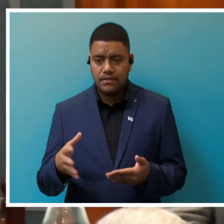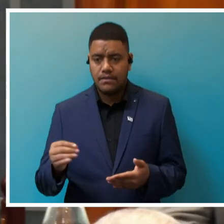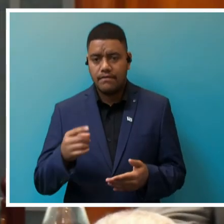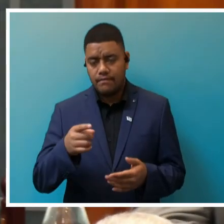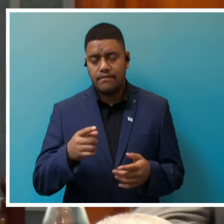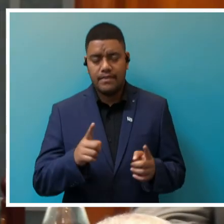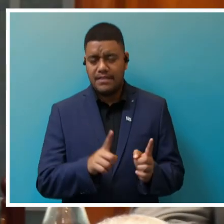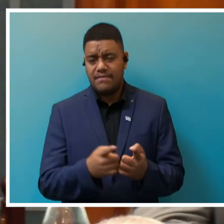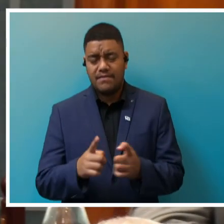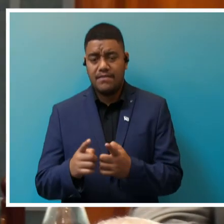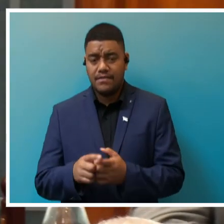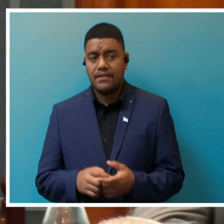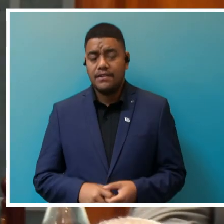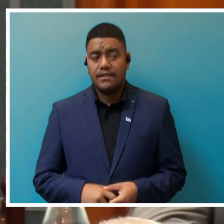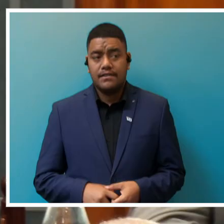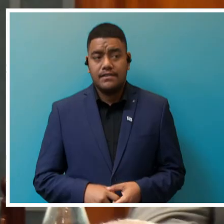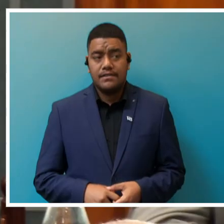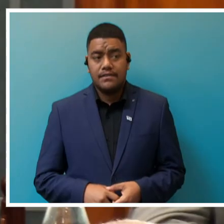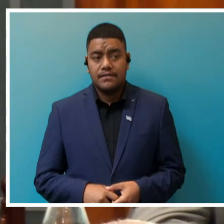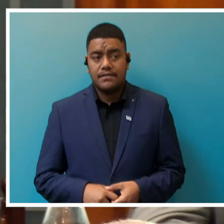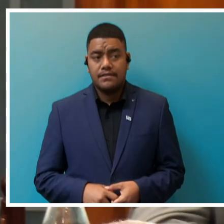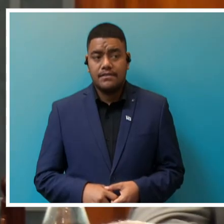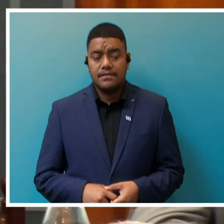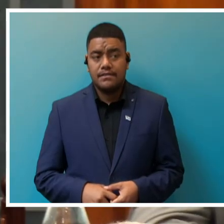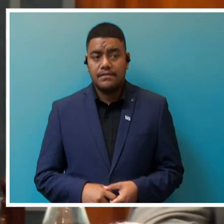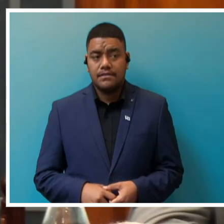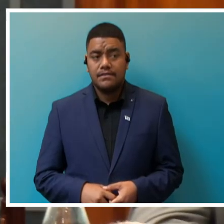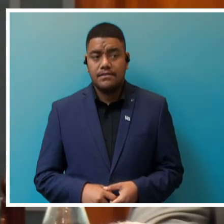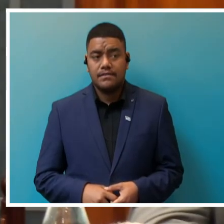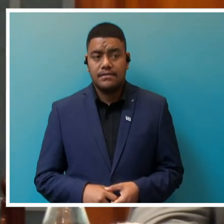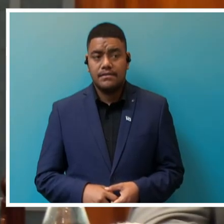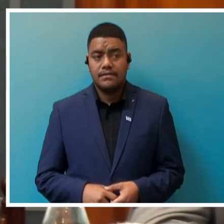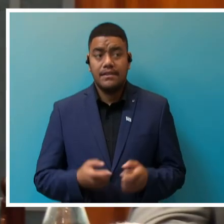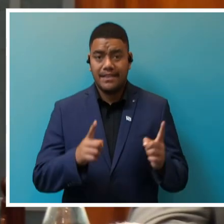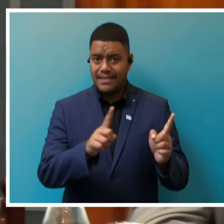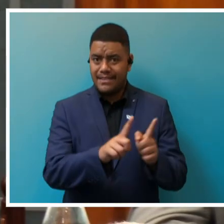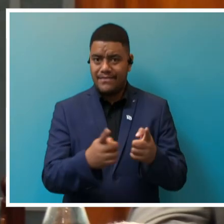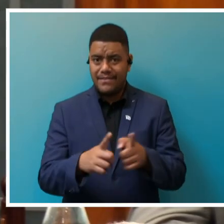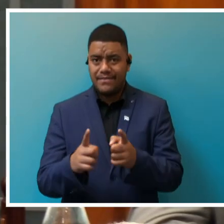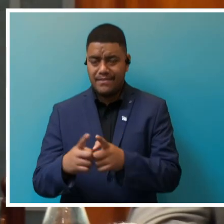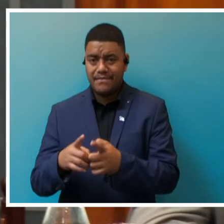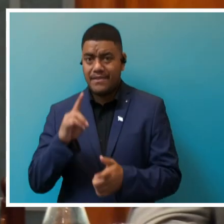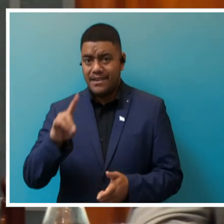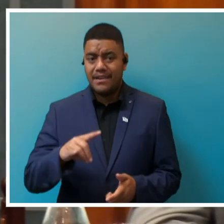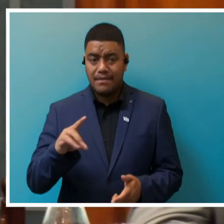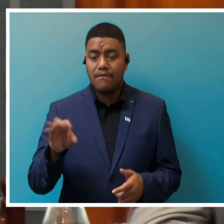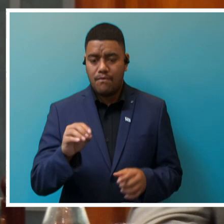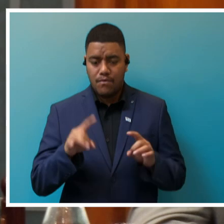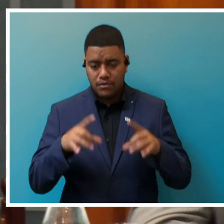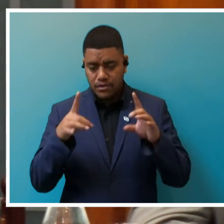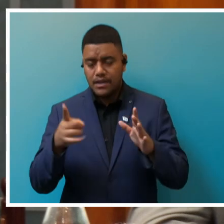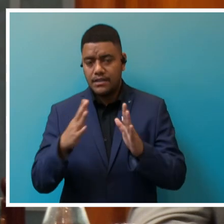Dossets, Corndale, Perrendales, and Wiltshire Horns breeding ewes from Australia and New